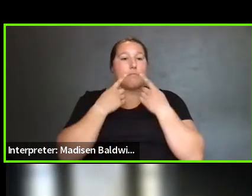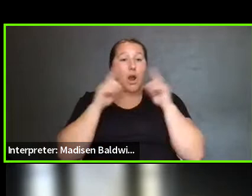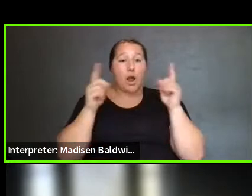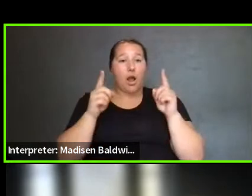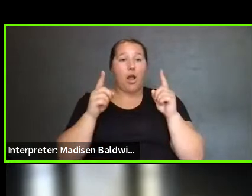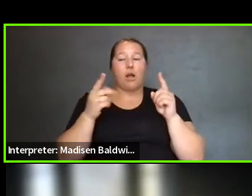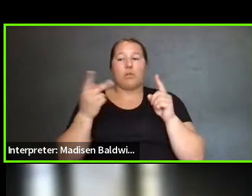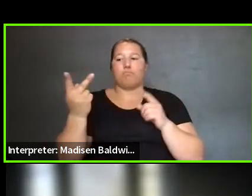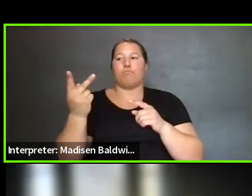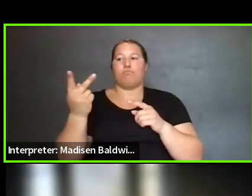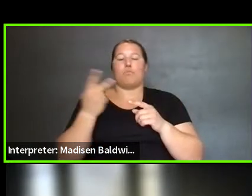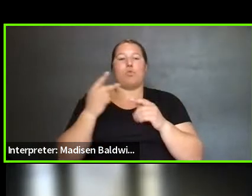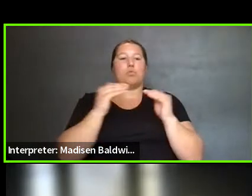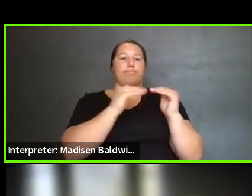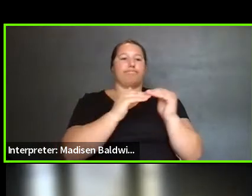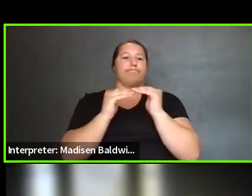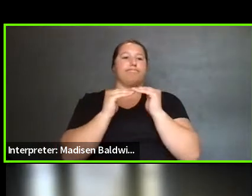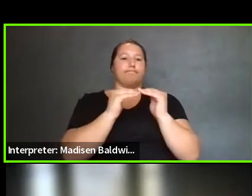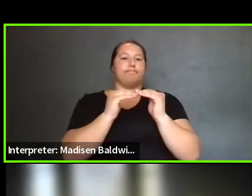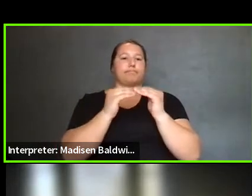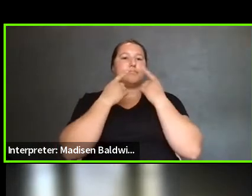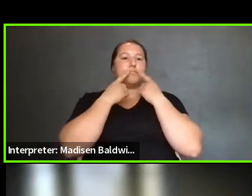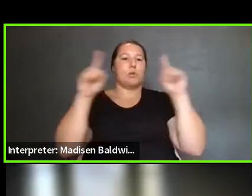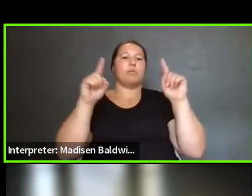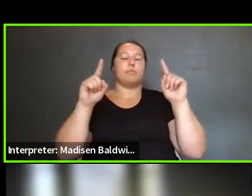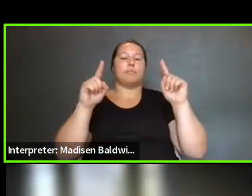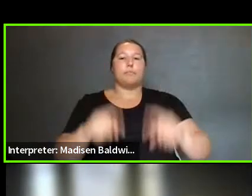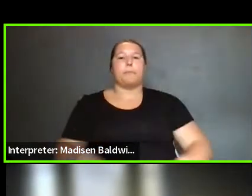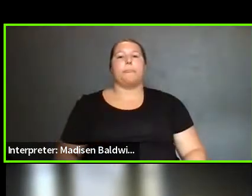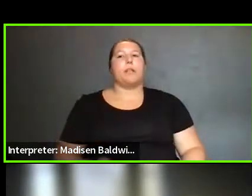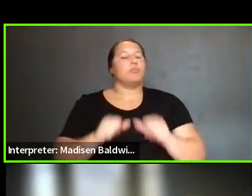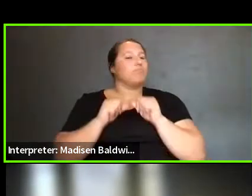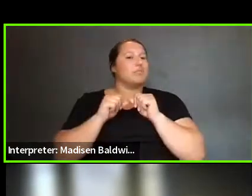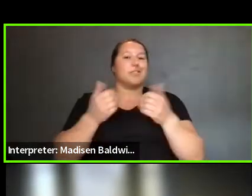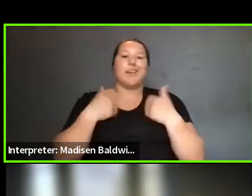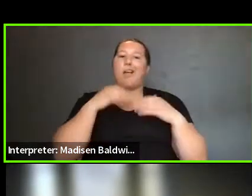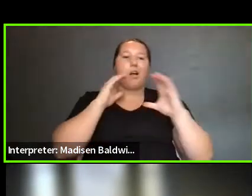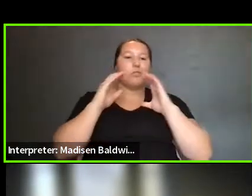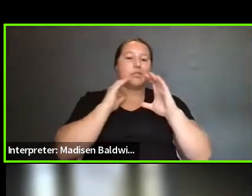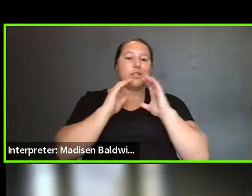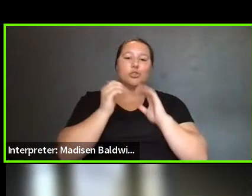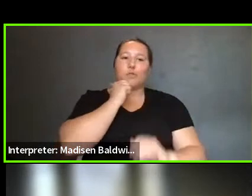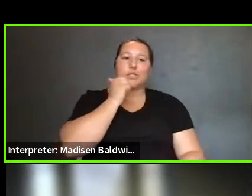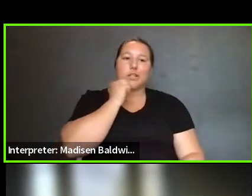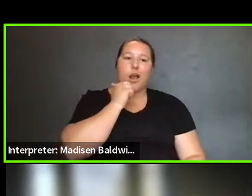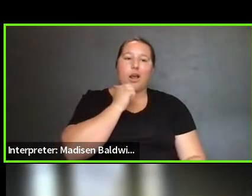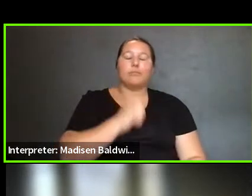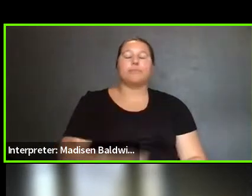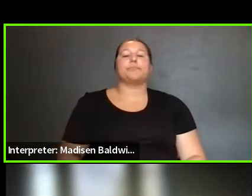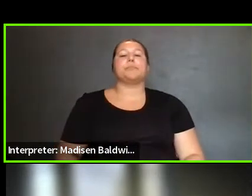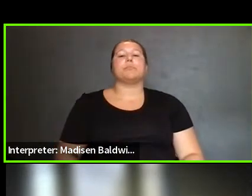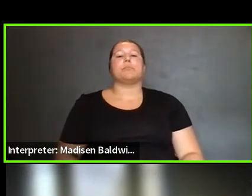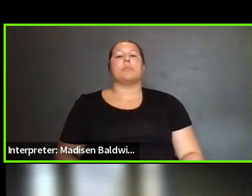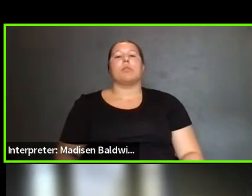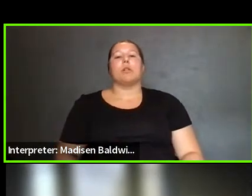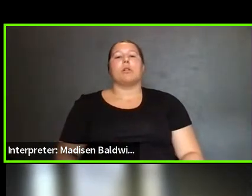been helpful. We continue to have those conversations, and FIT originally was not a